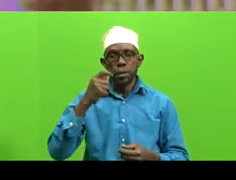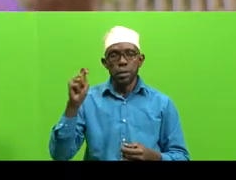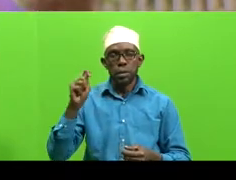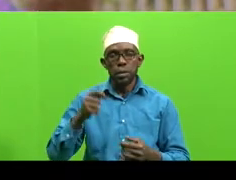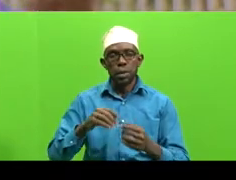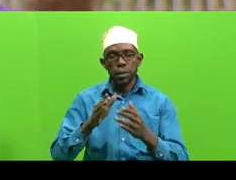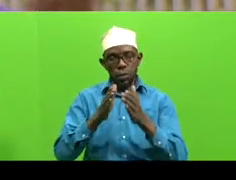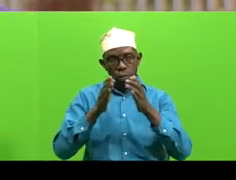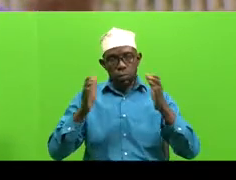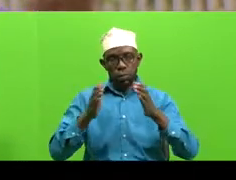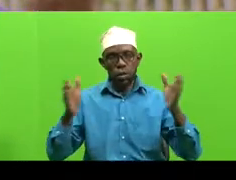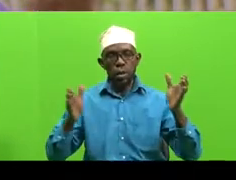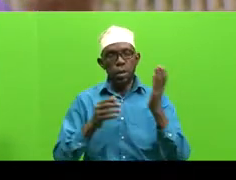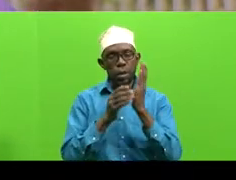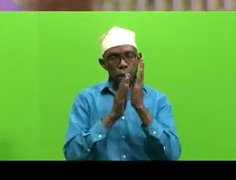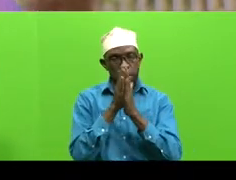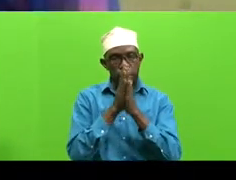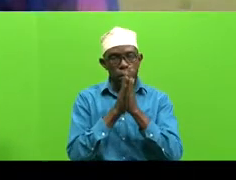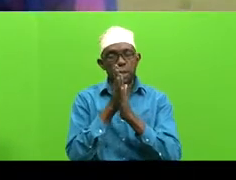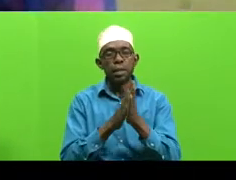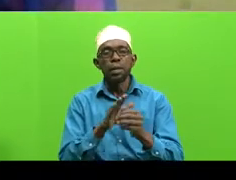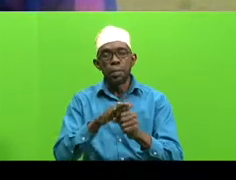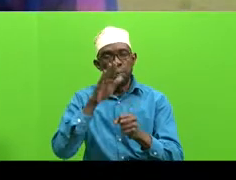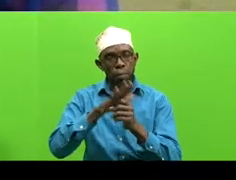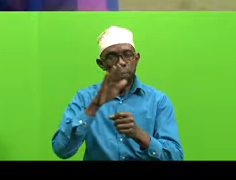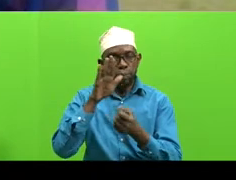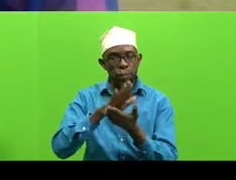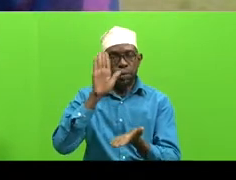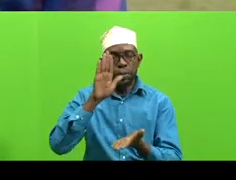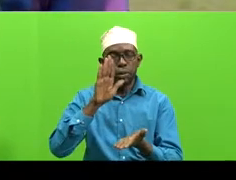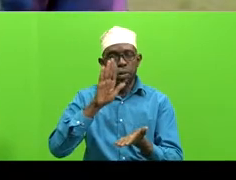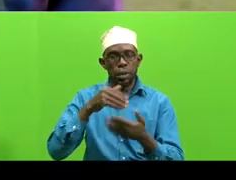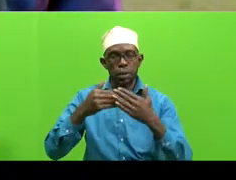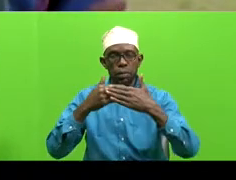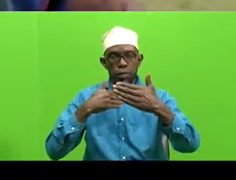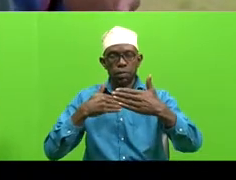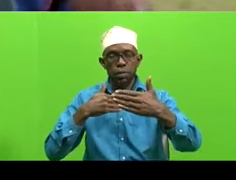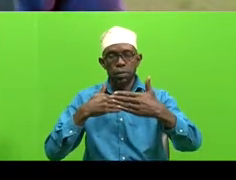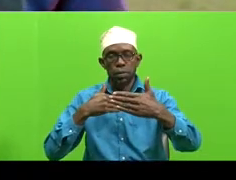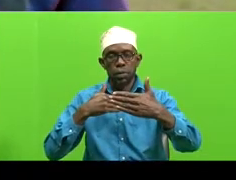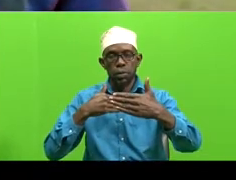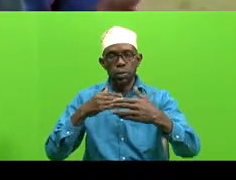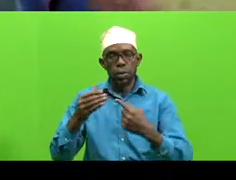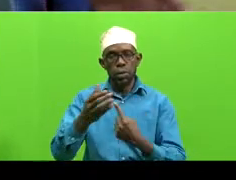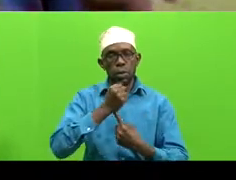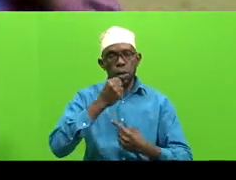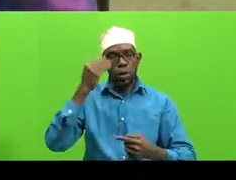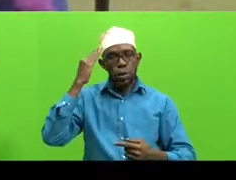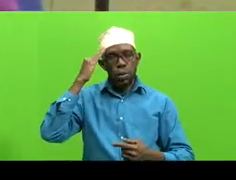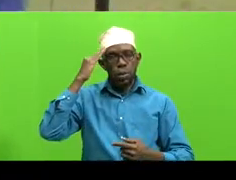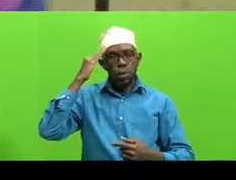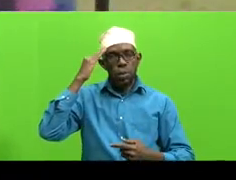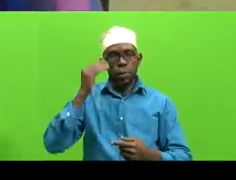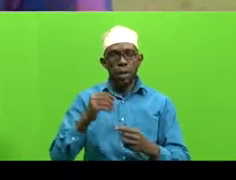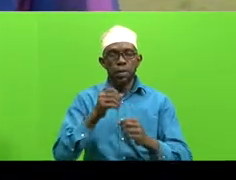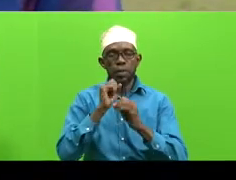at which we experienced this was not quite as much as probably before we got to know about the advent